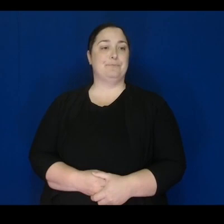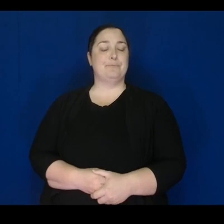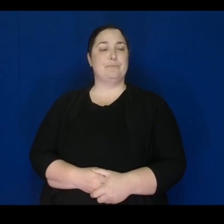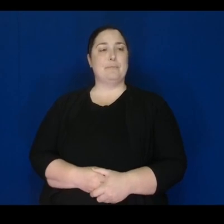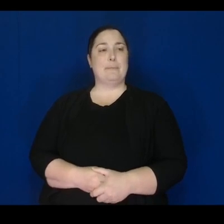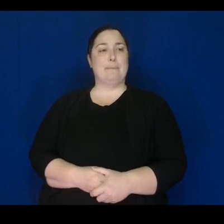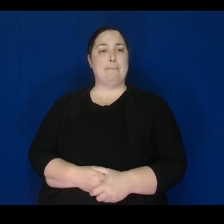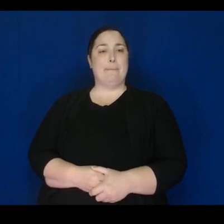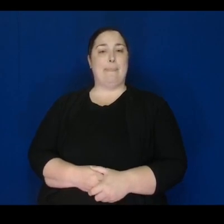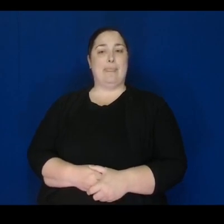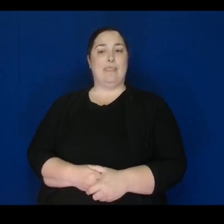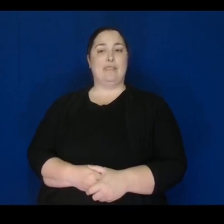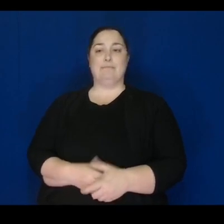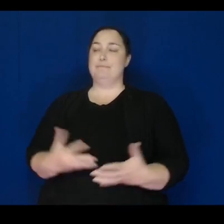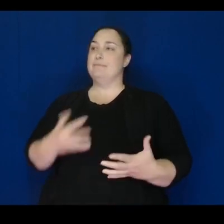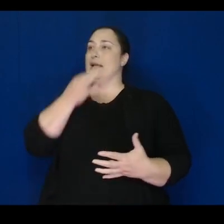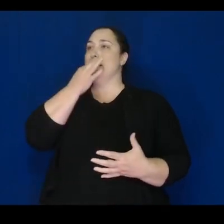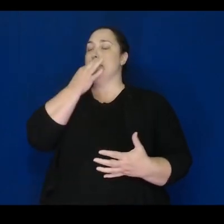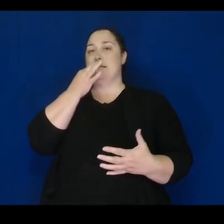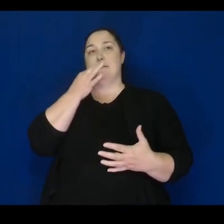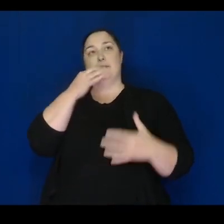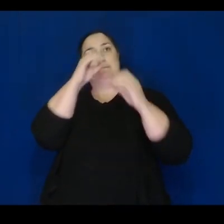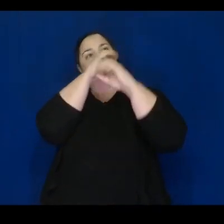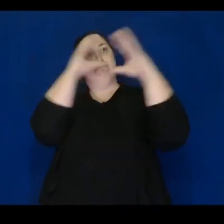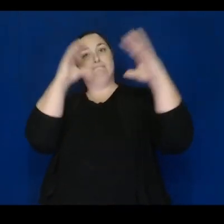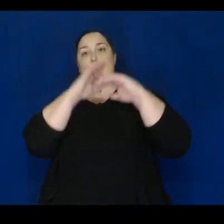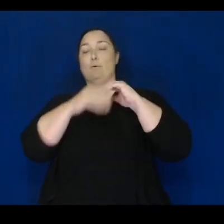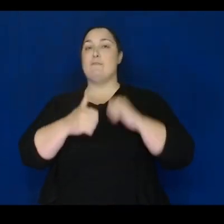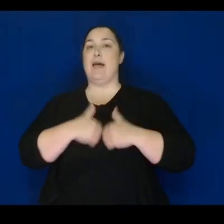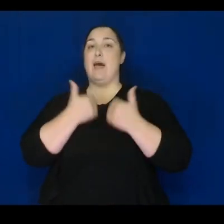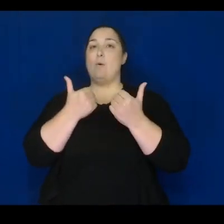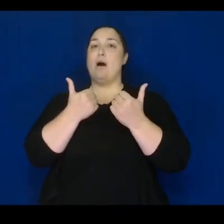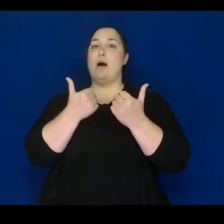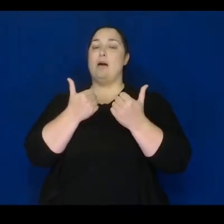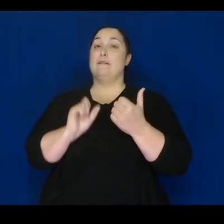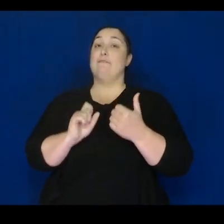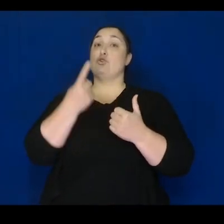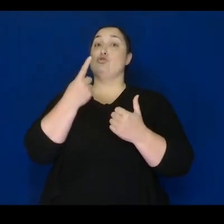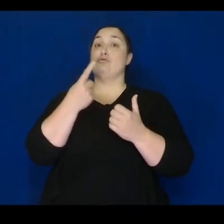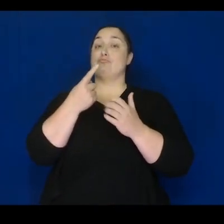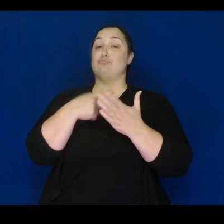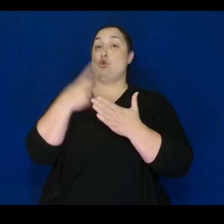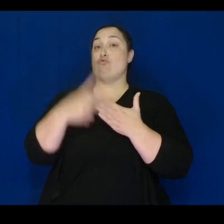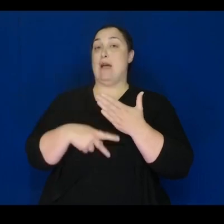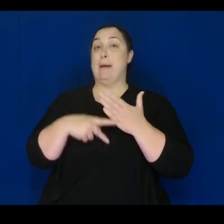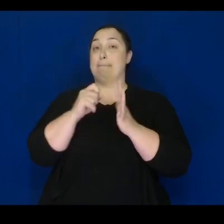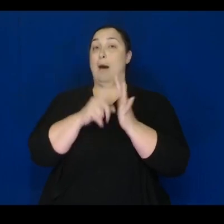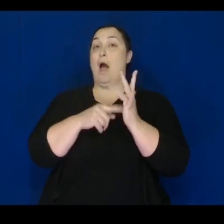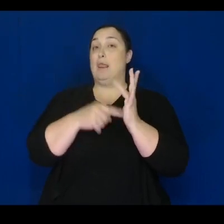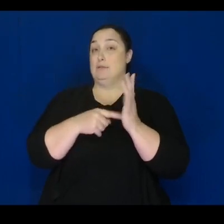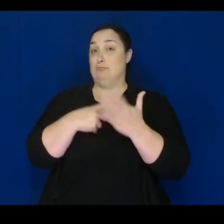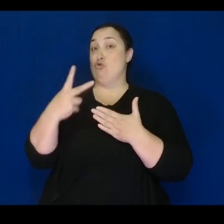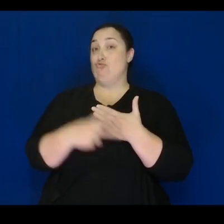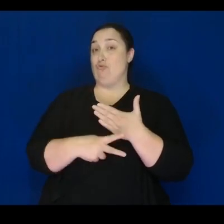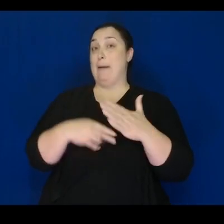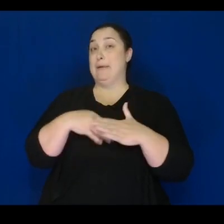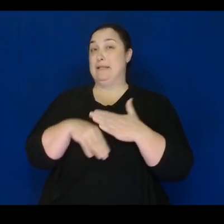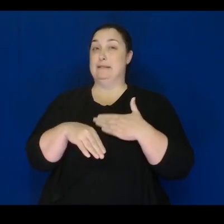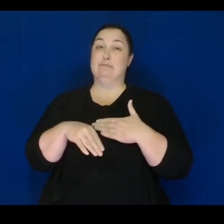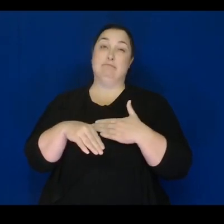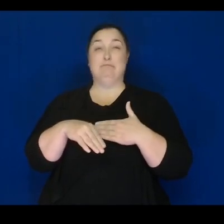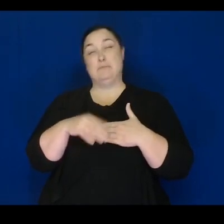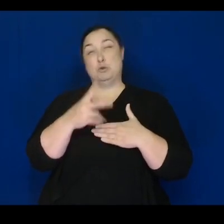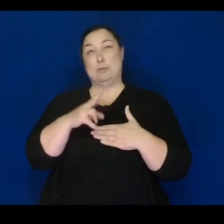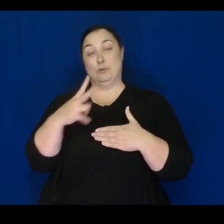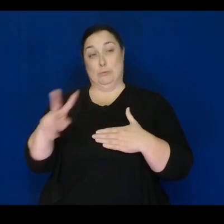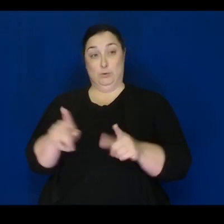And yeah, just give a bit of an insight into one of our pilot programs that we ran in late 2020 as well. So Artways of